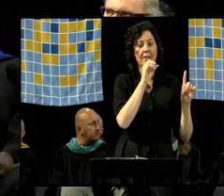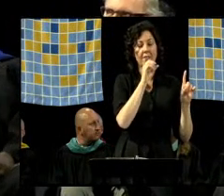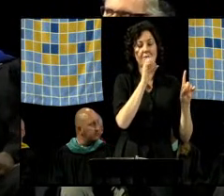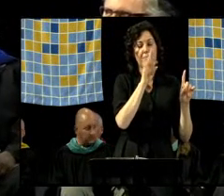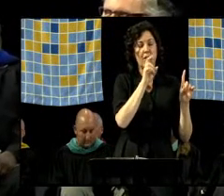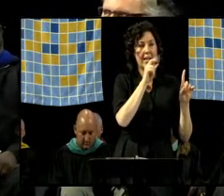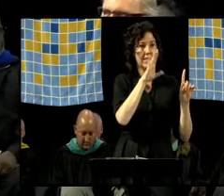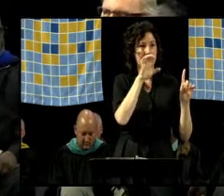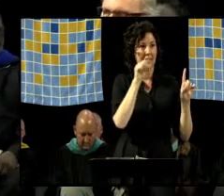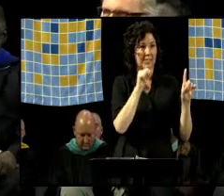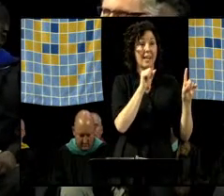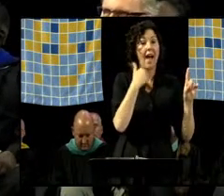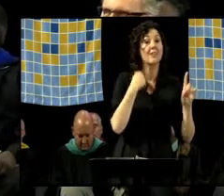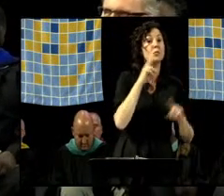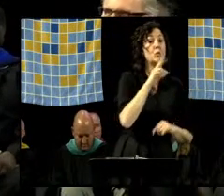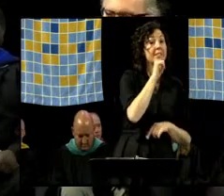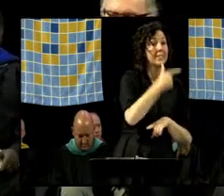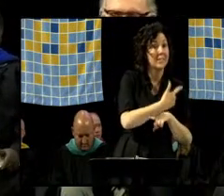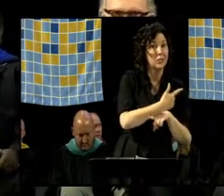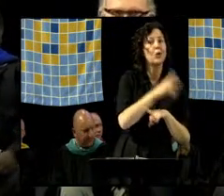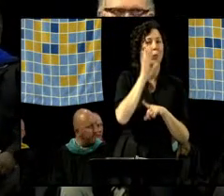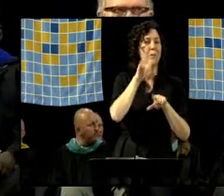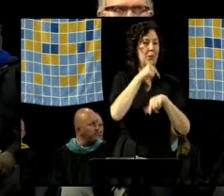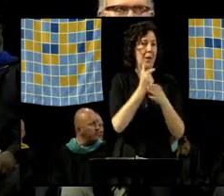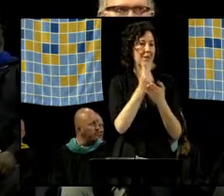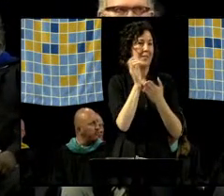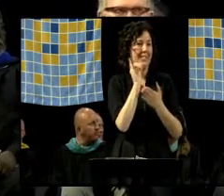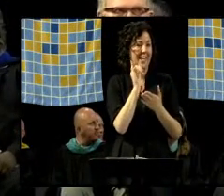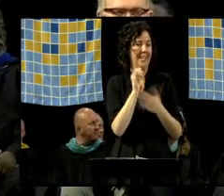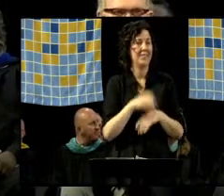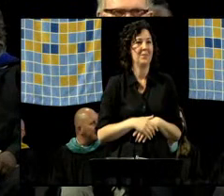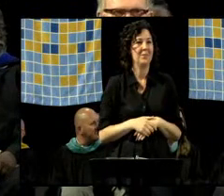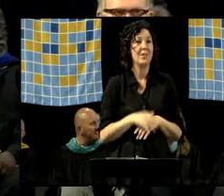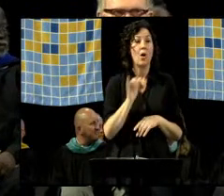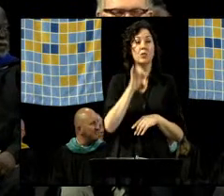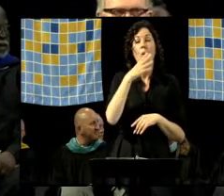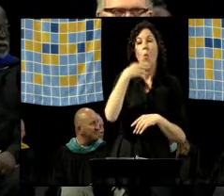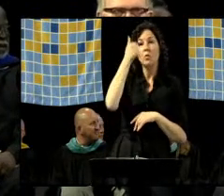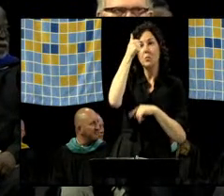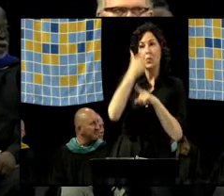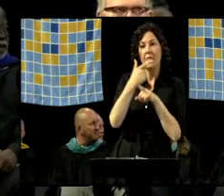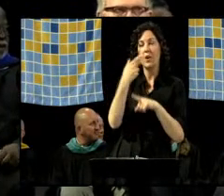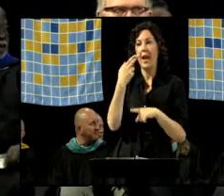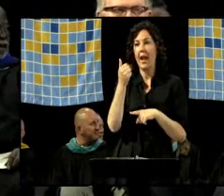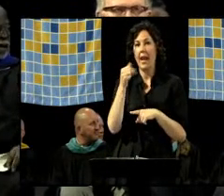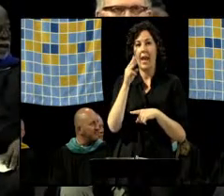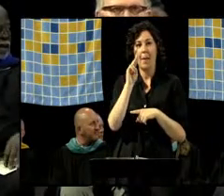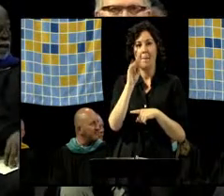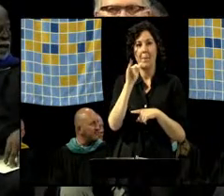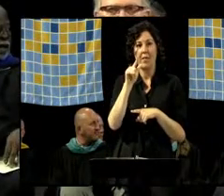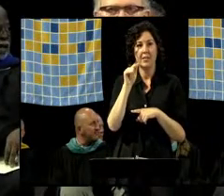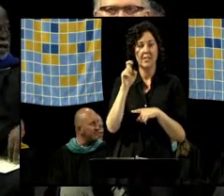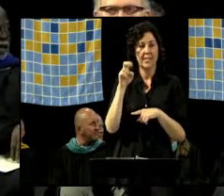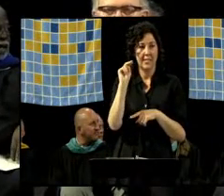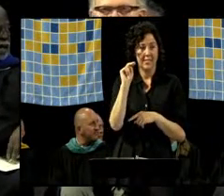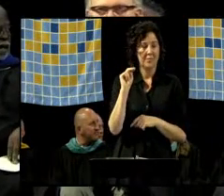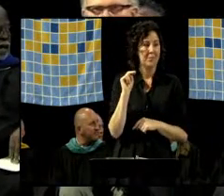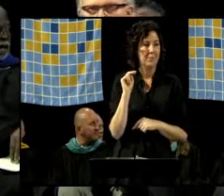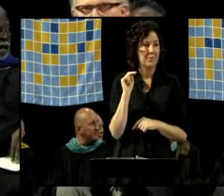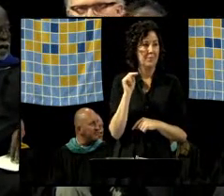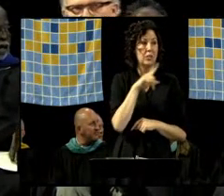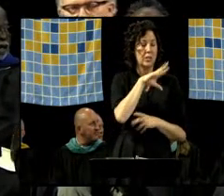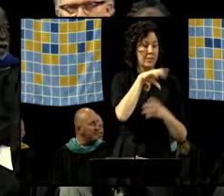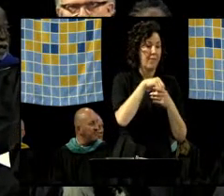has a twin, Adelaide, who is graduating with her today, and an older brother, Hamilton. Amelia has served in the Student